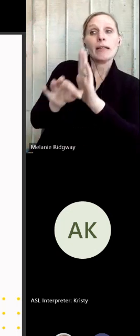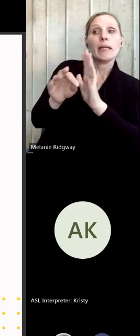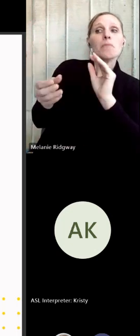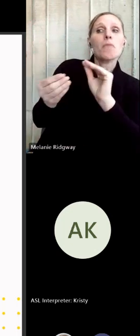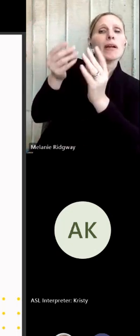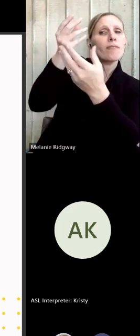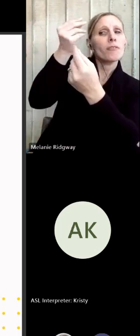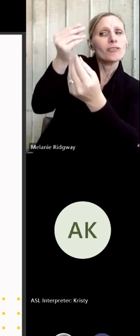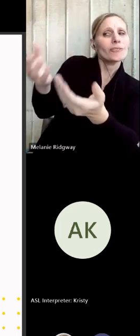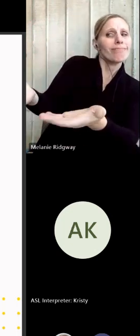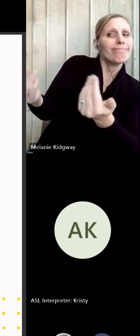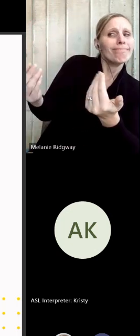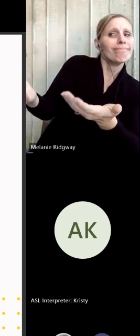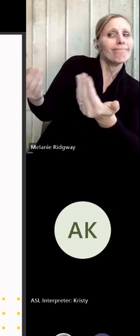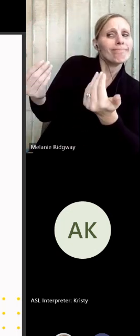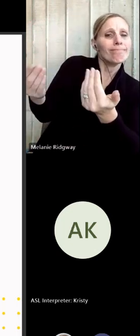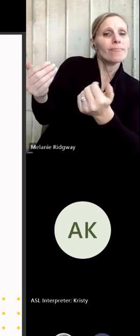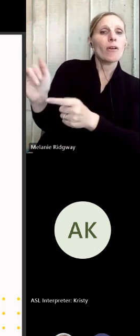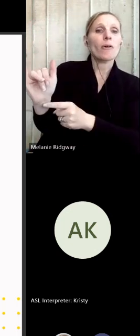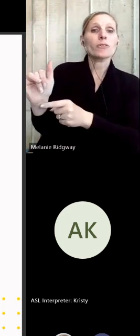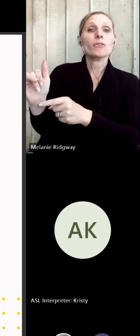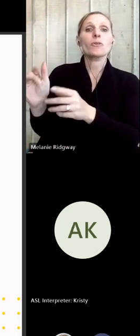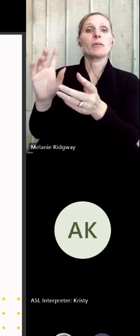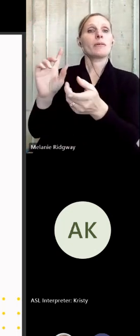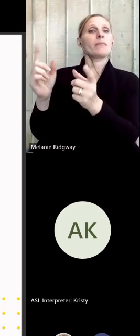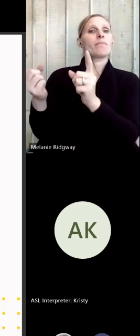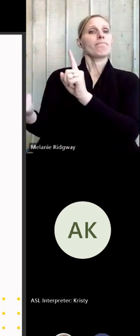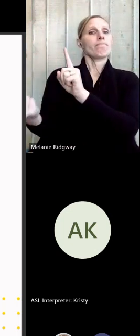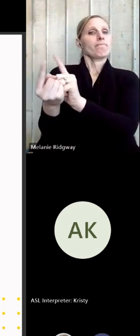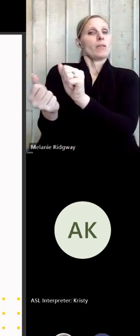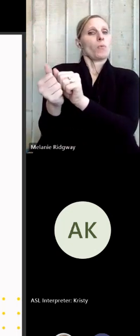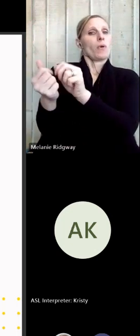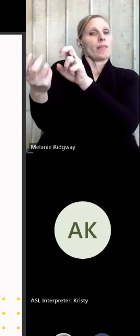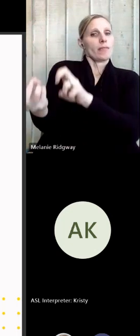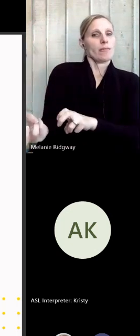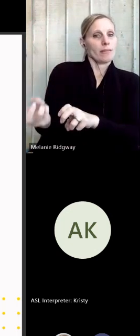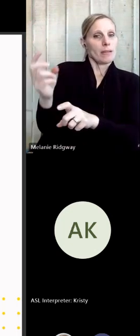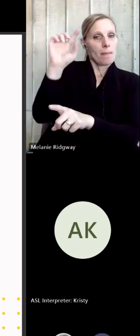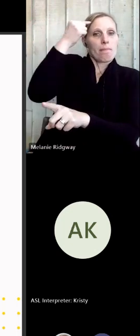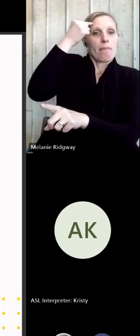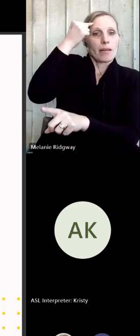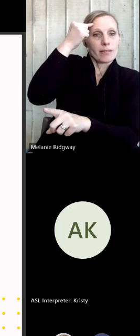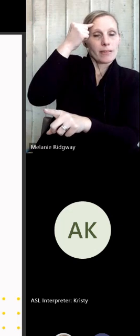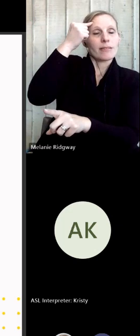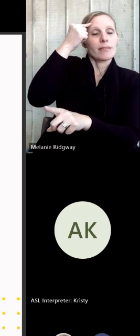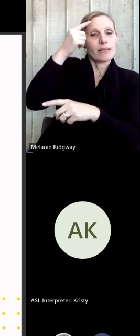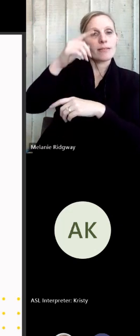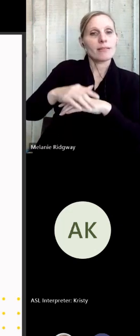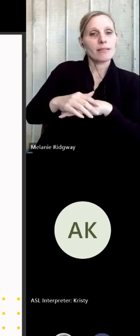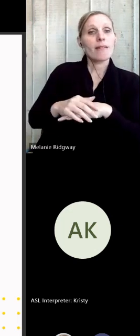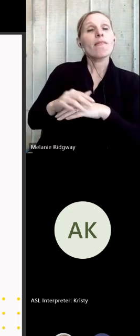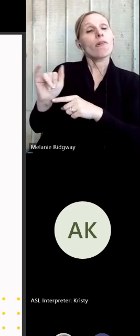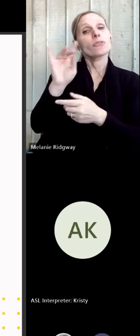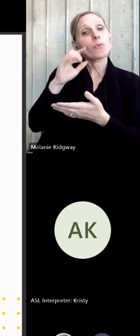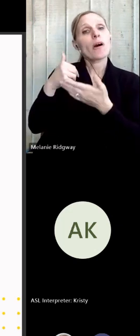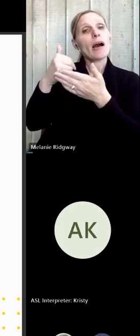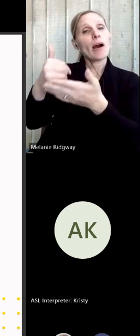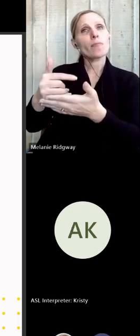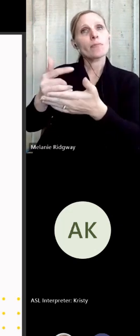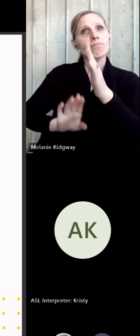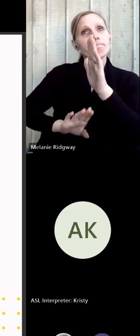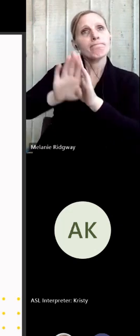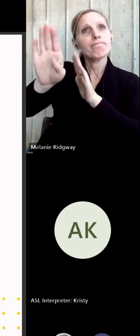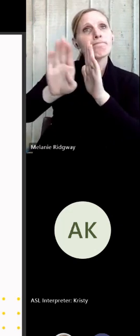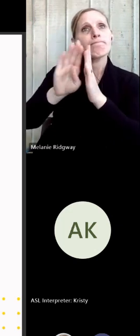information, and meeting with employers while building your professional